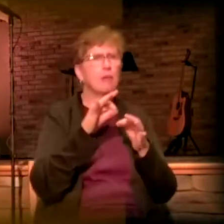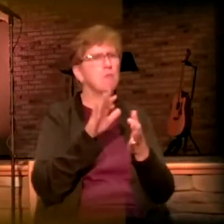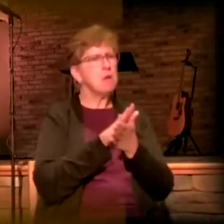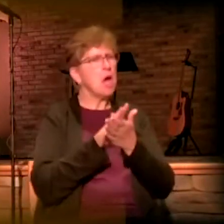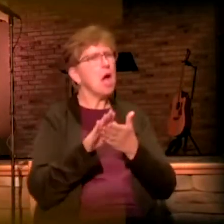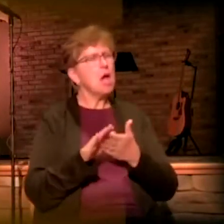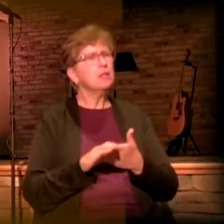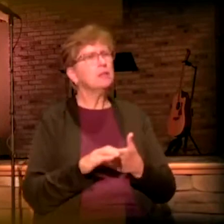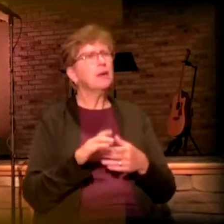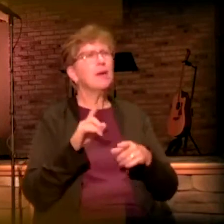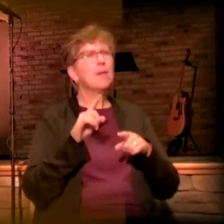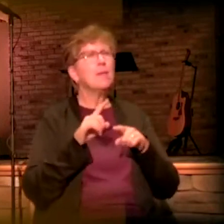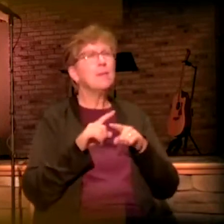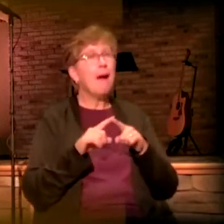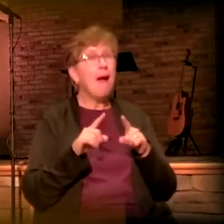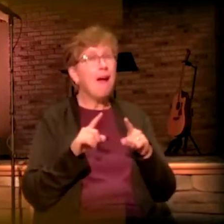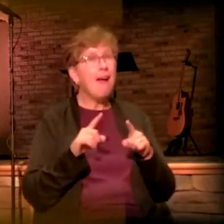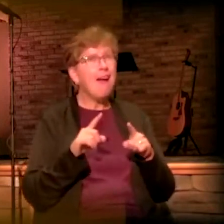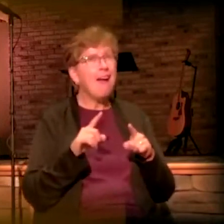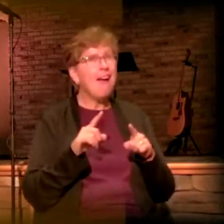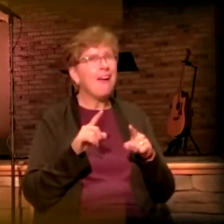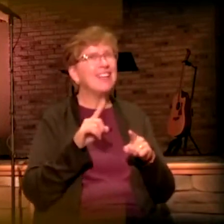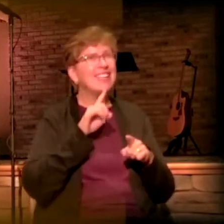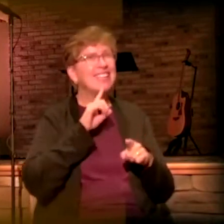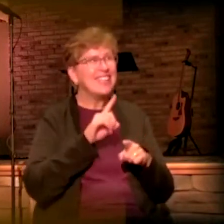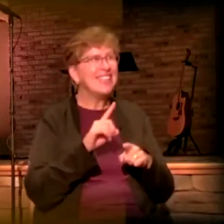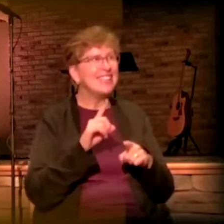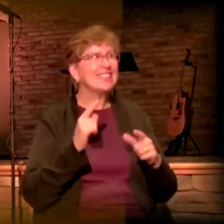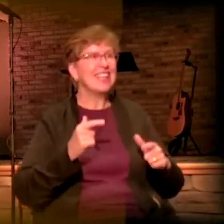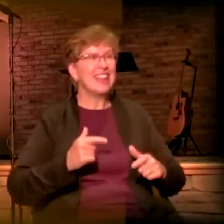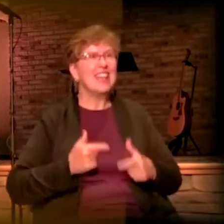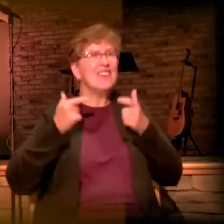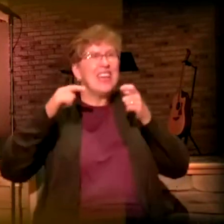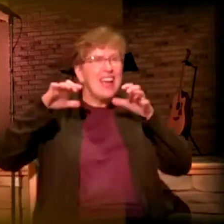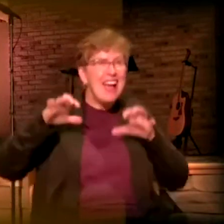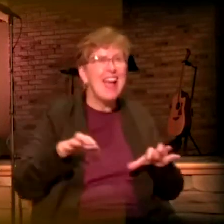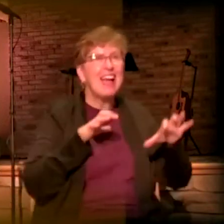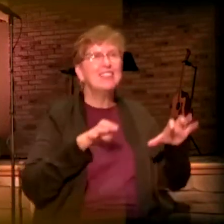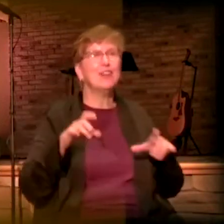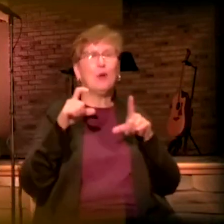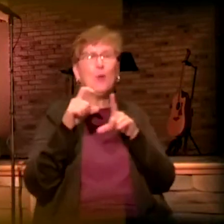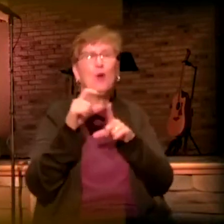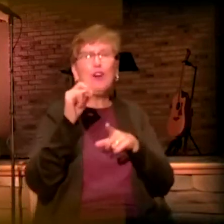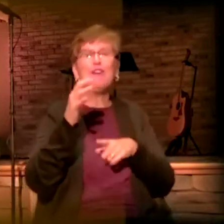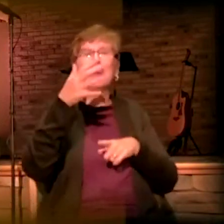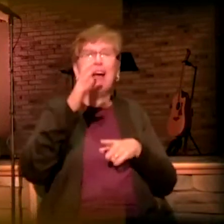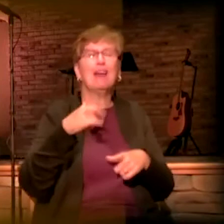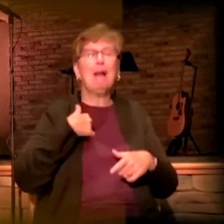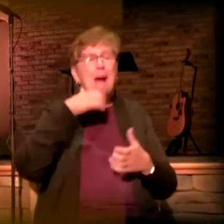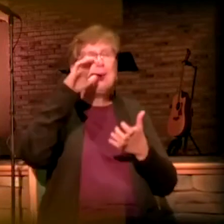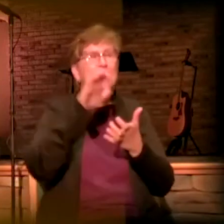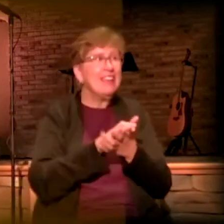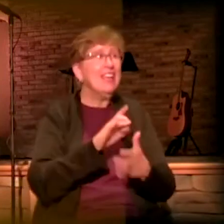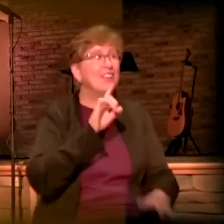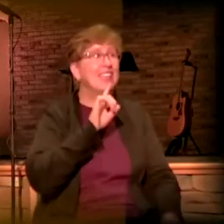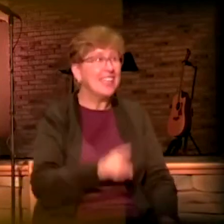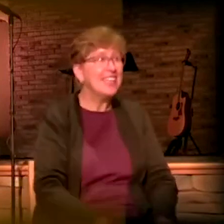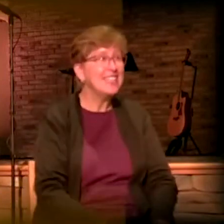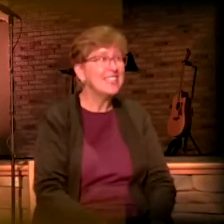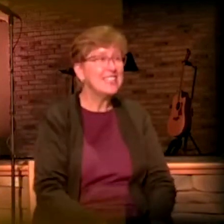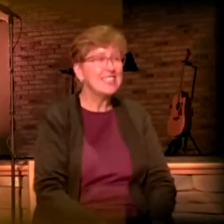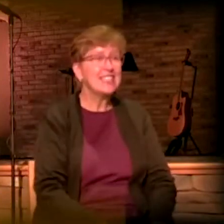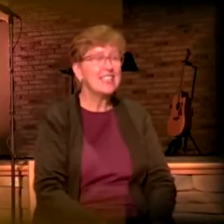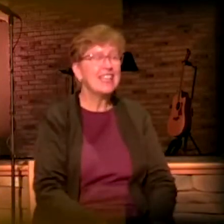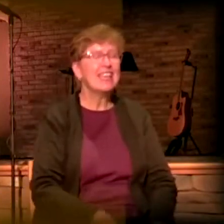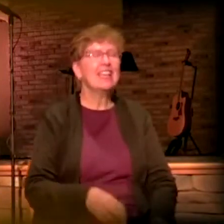But if it is the living and active word of God, and I believe it is, then what the Apostle Paul says